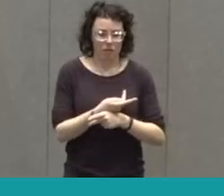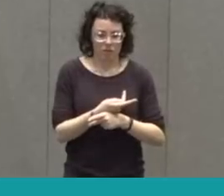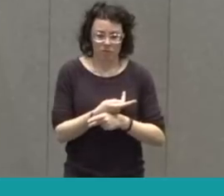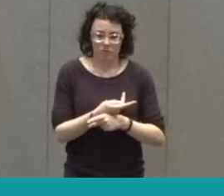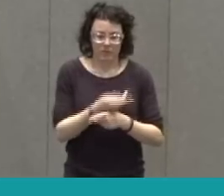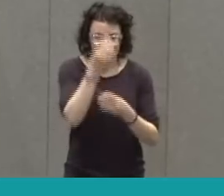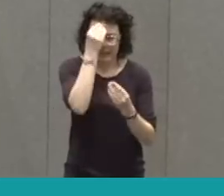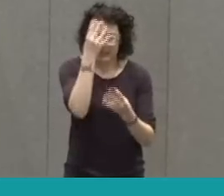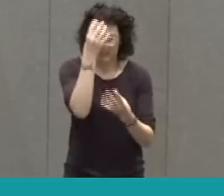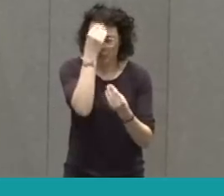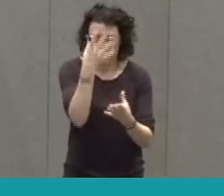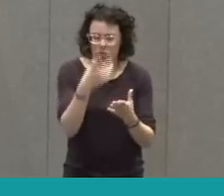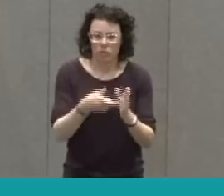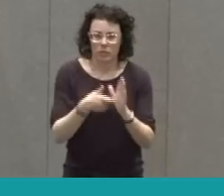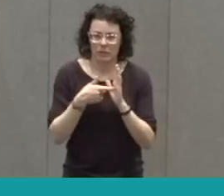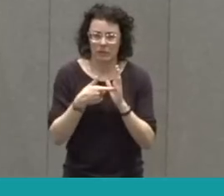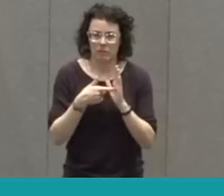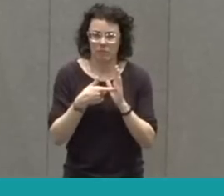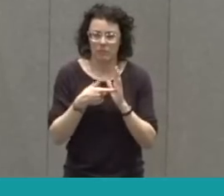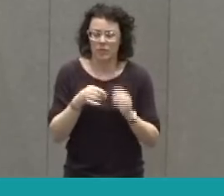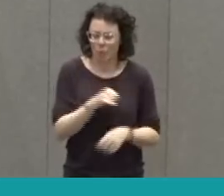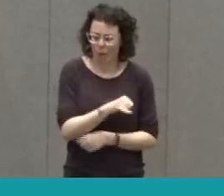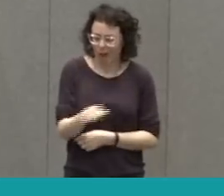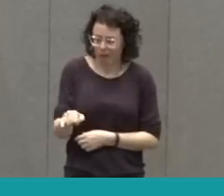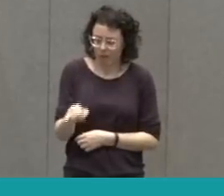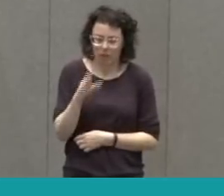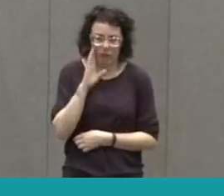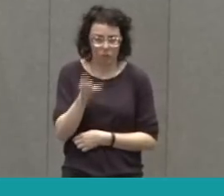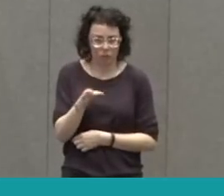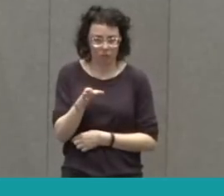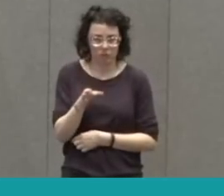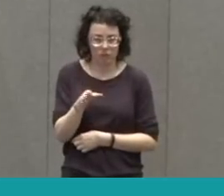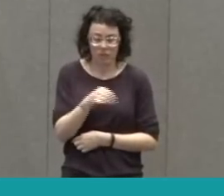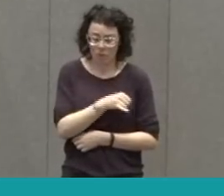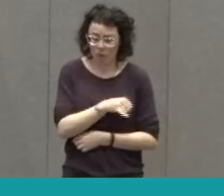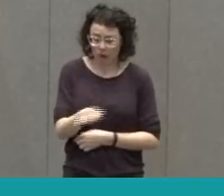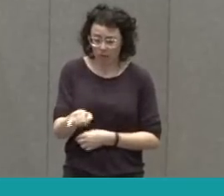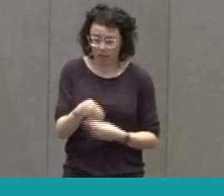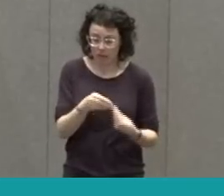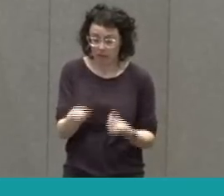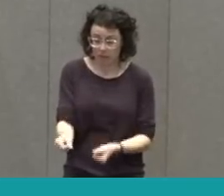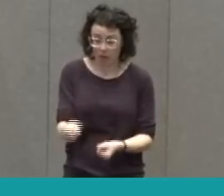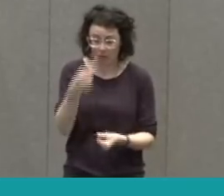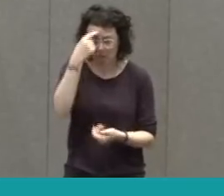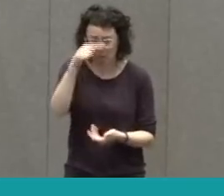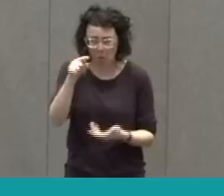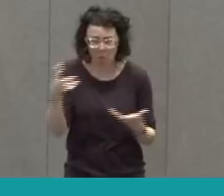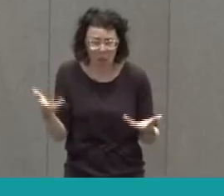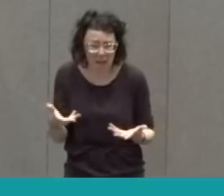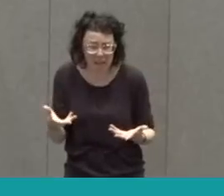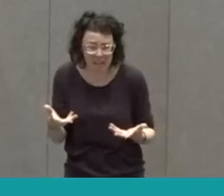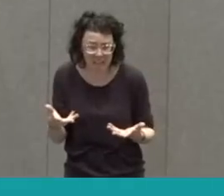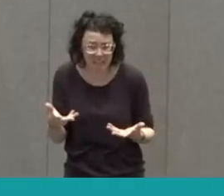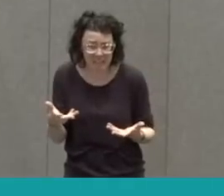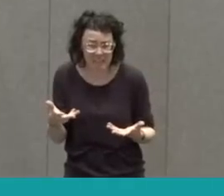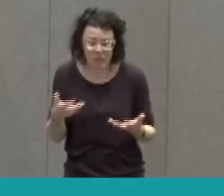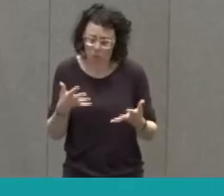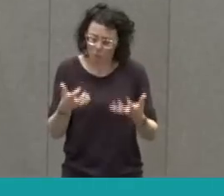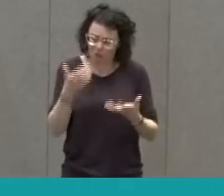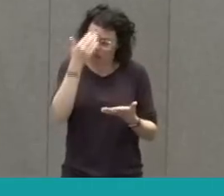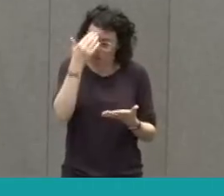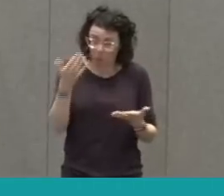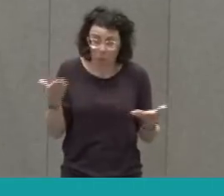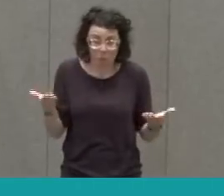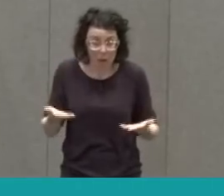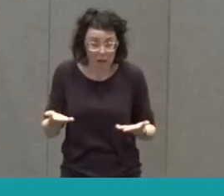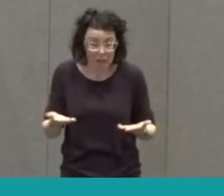need to solve for. So we need to solve for how many bikes?